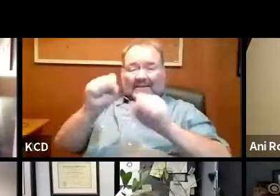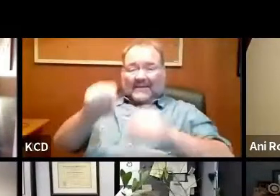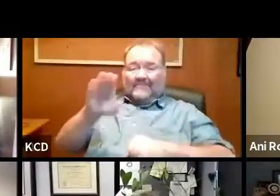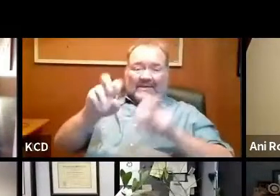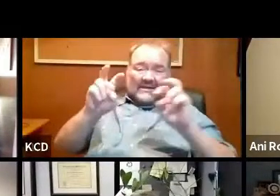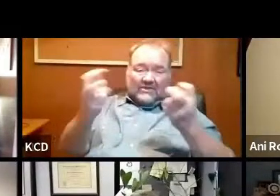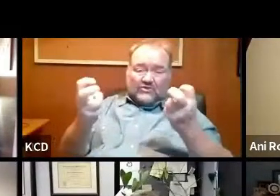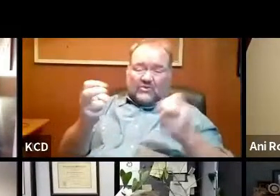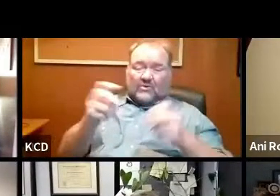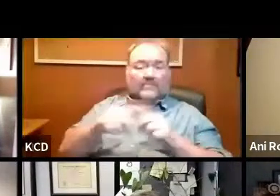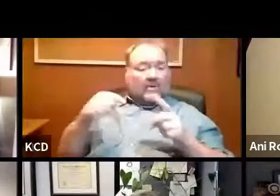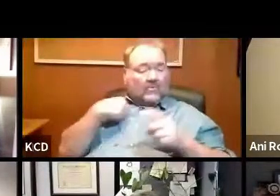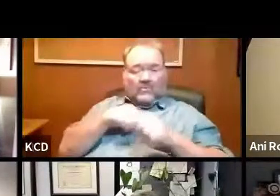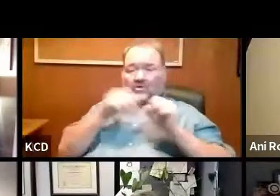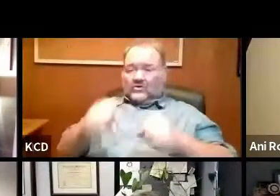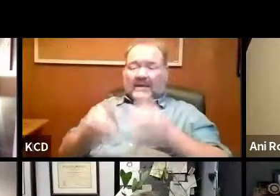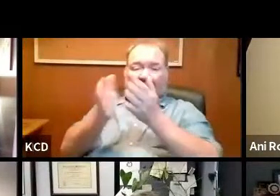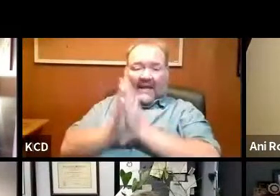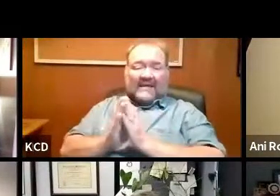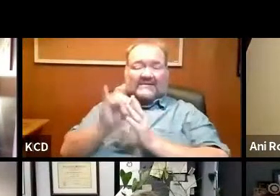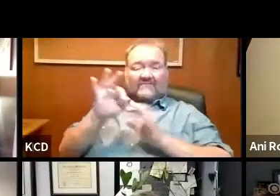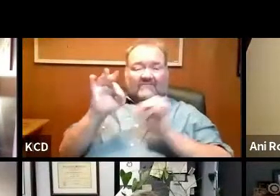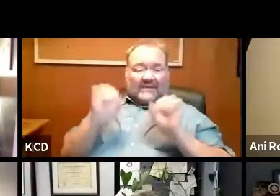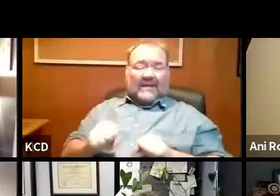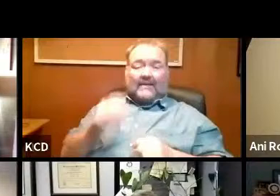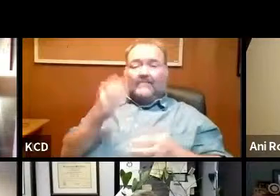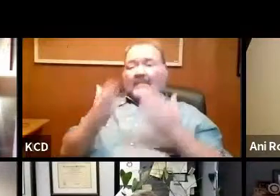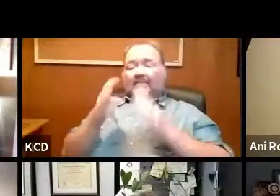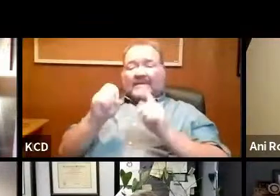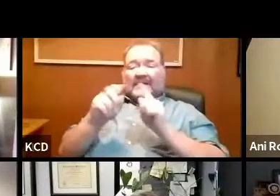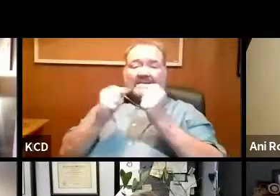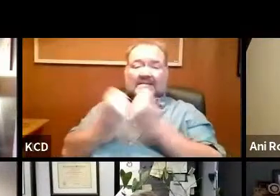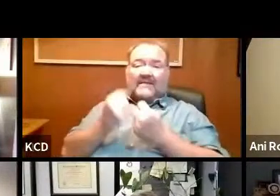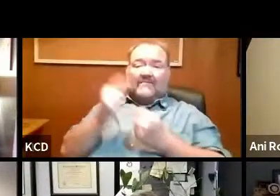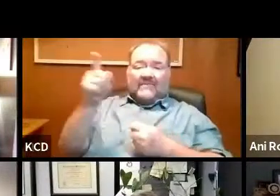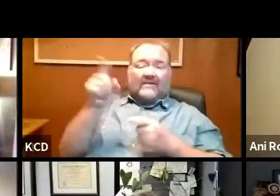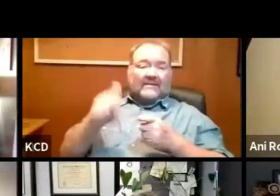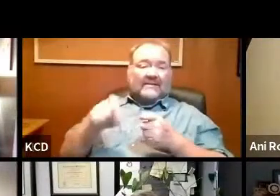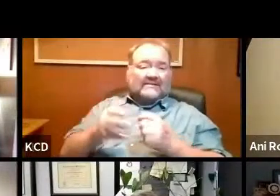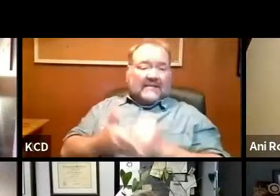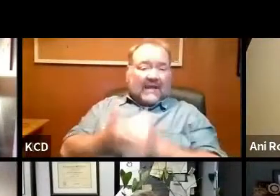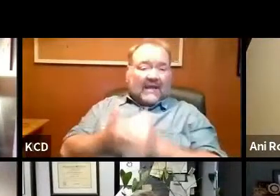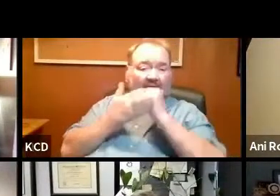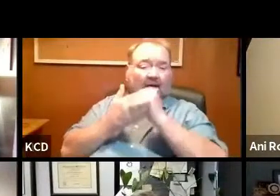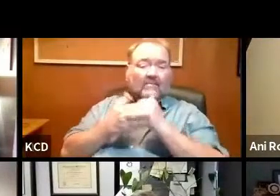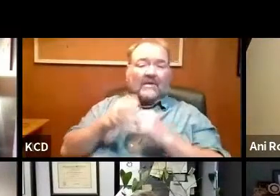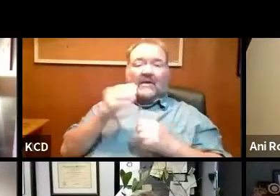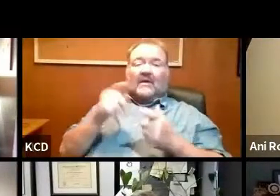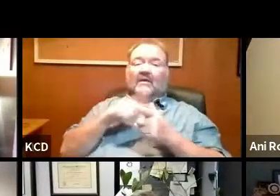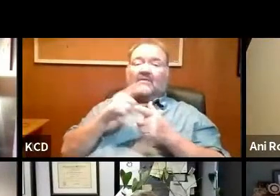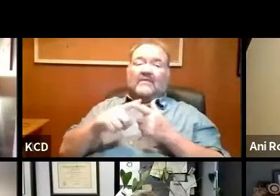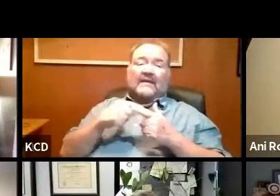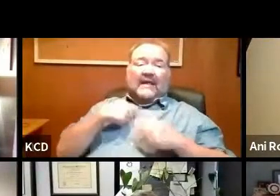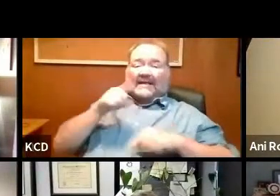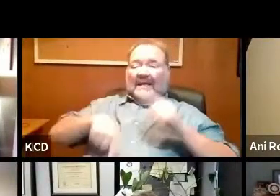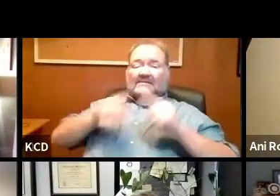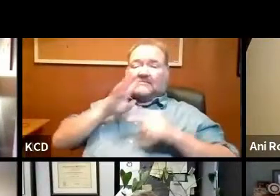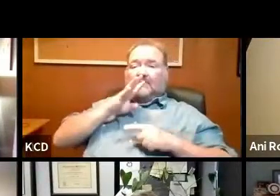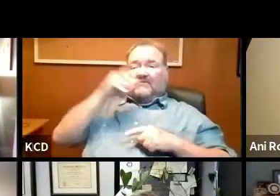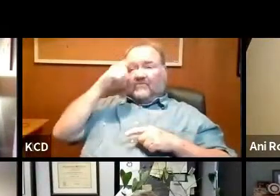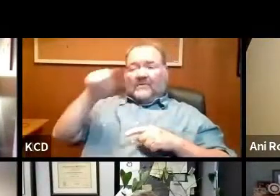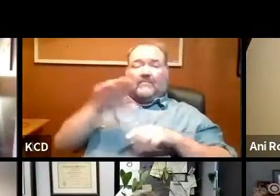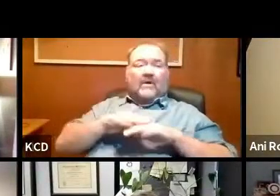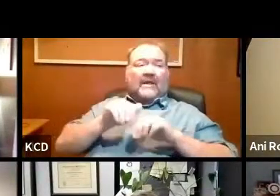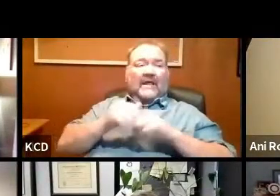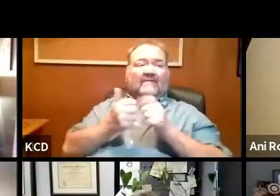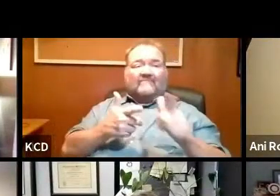the timing could be an issue, but we could ask if we could. It might be a team there that needs to help with it. And then I can't speak for them on